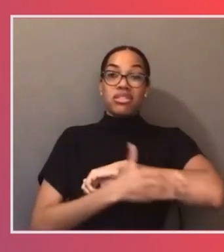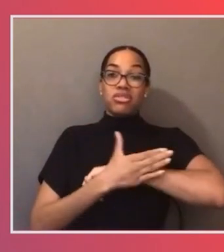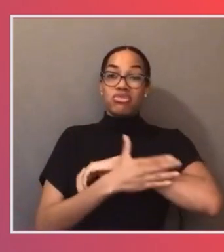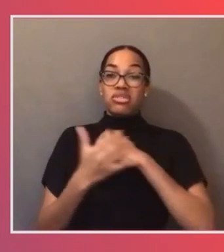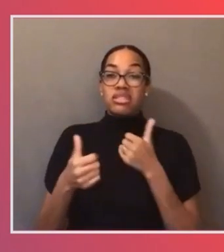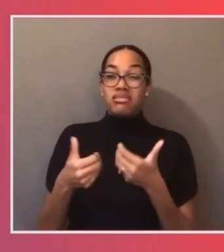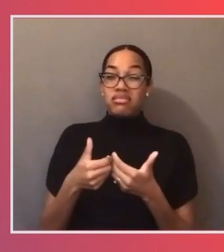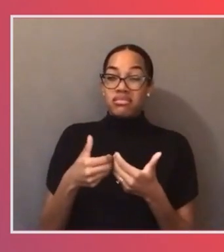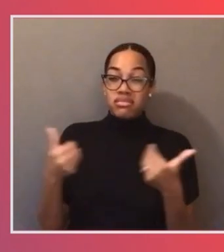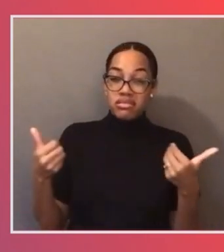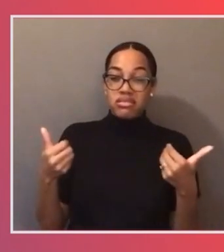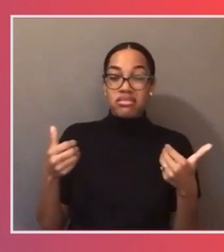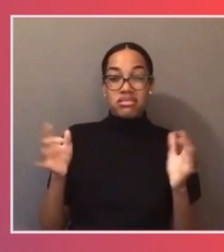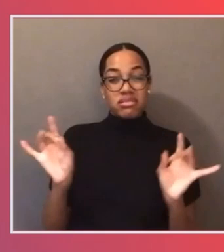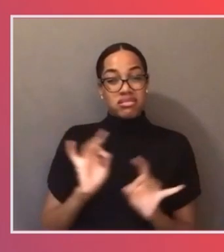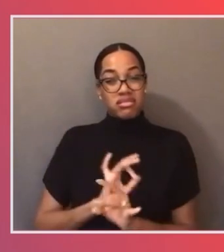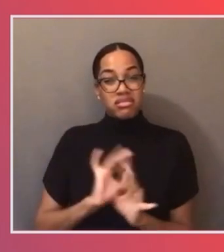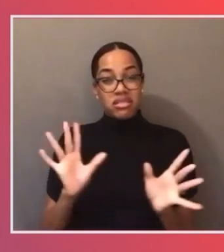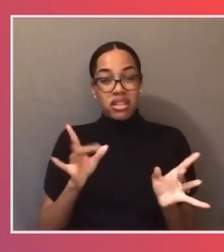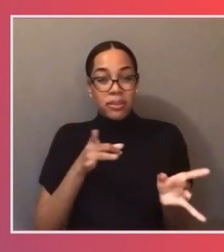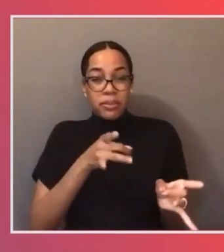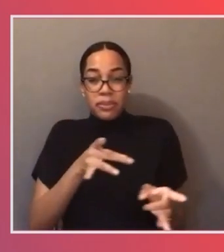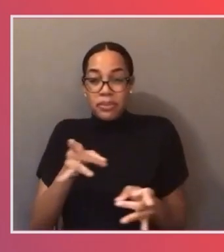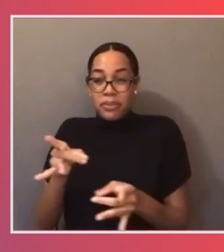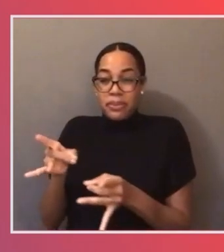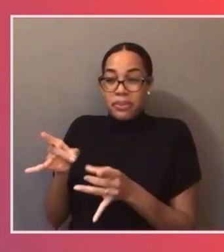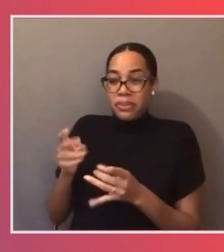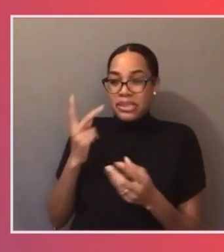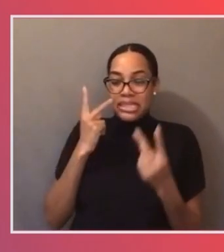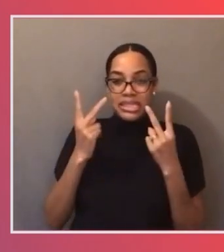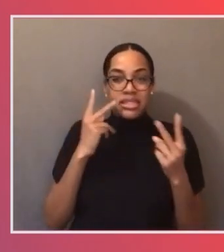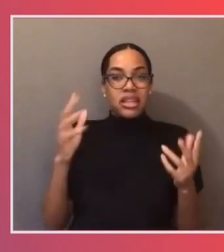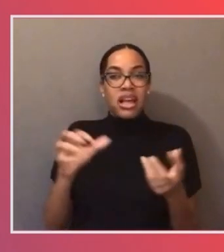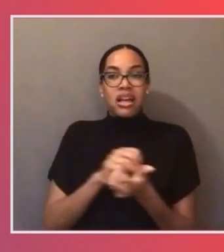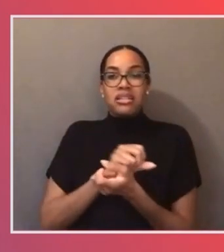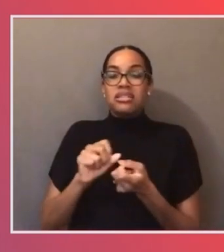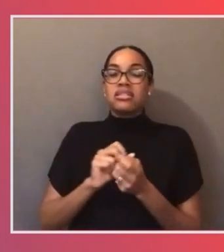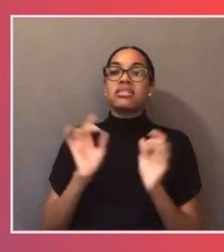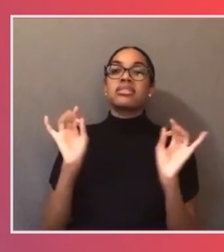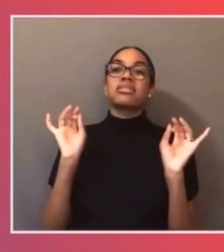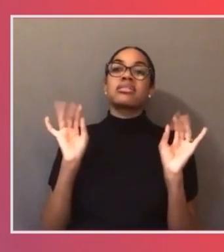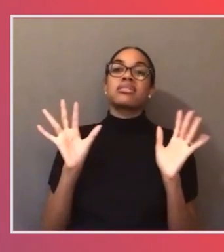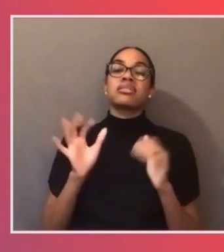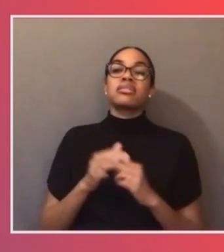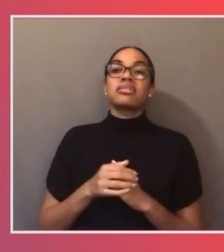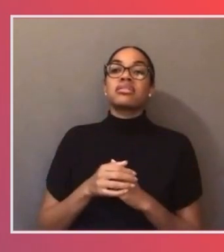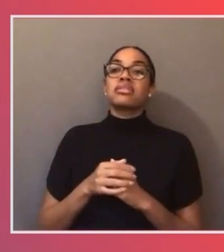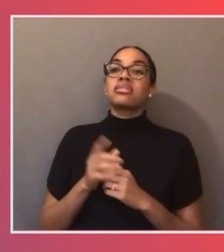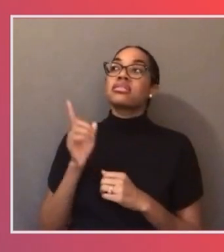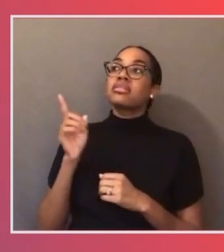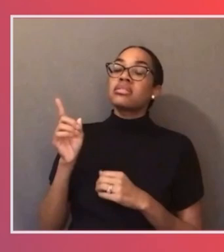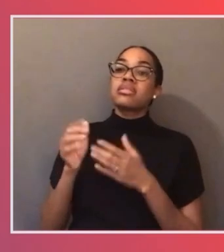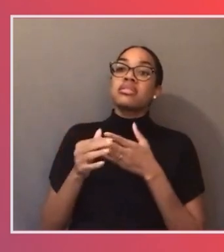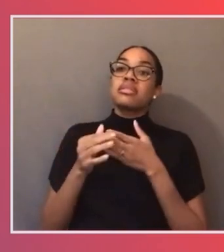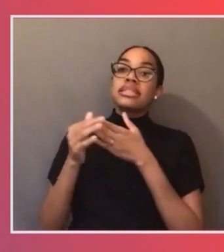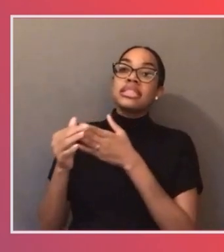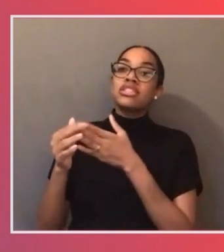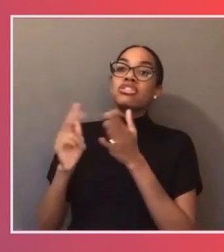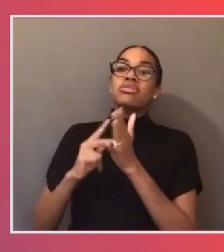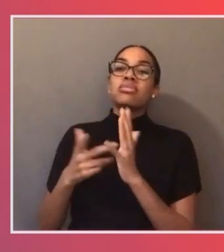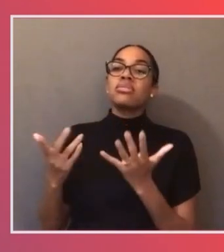and division, you know, true leadership is about bringing people together and understanding that within the beauty of